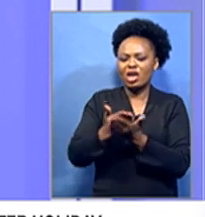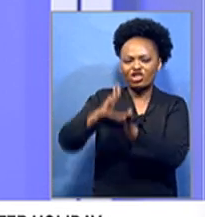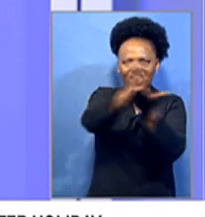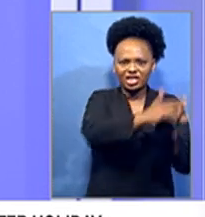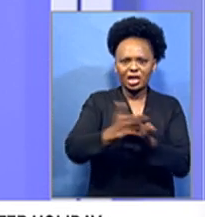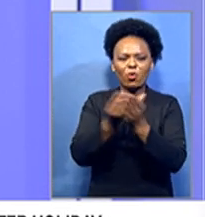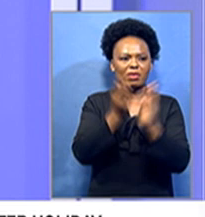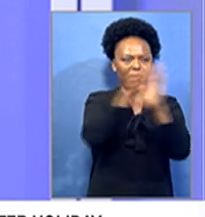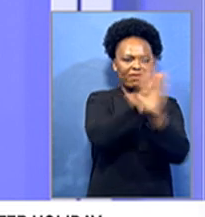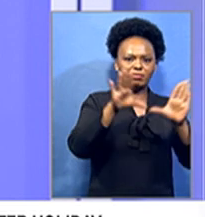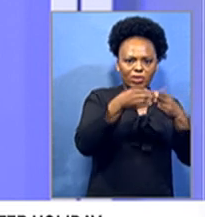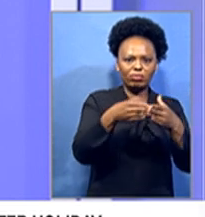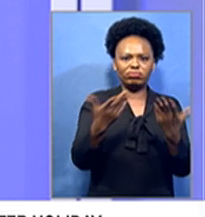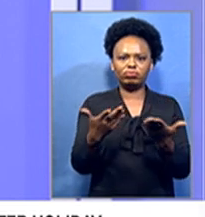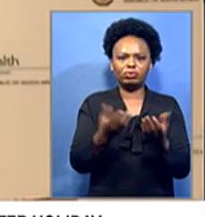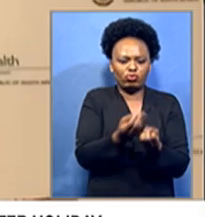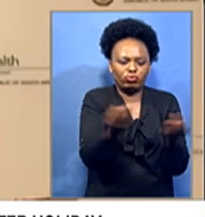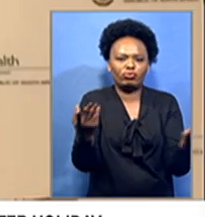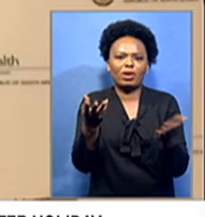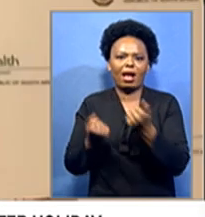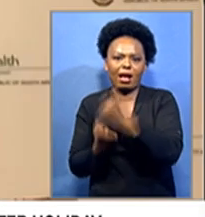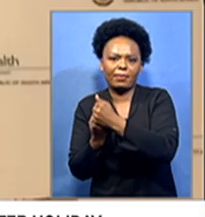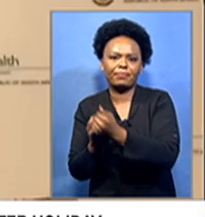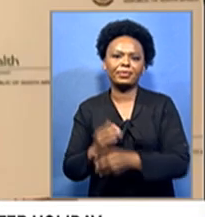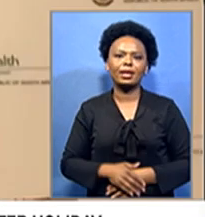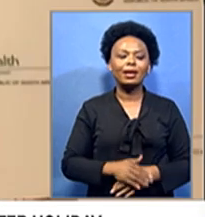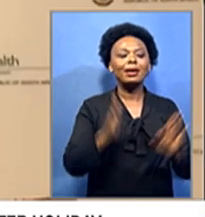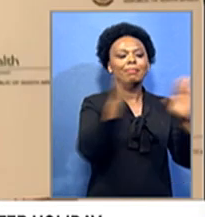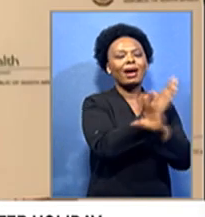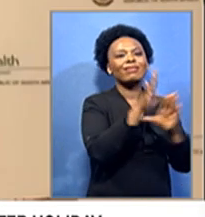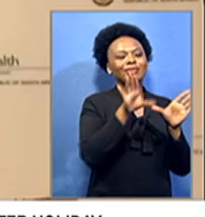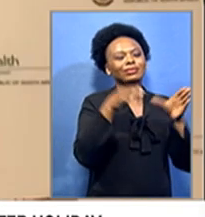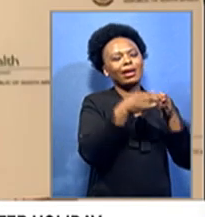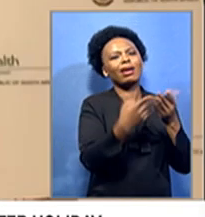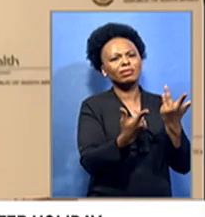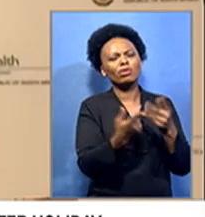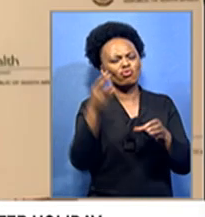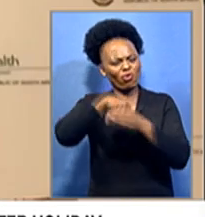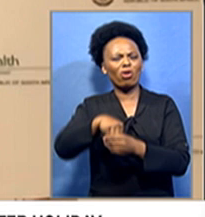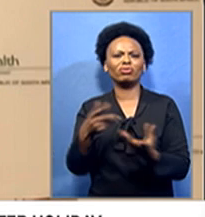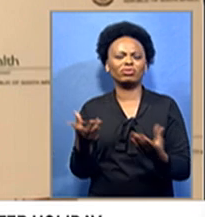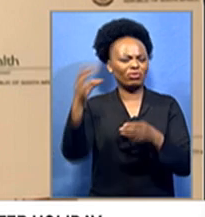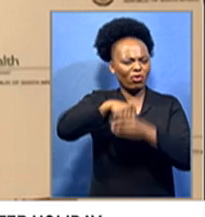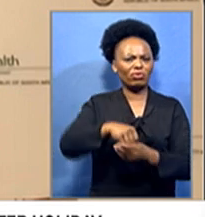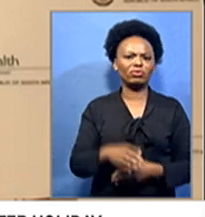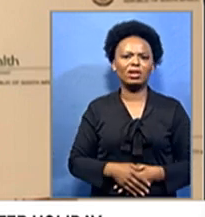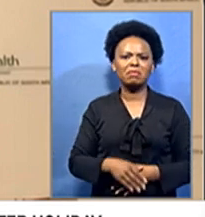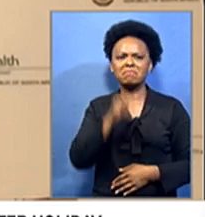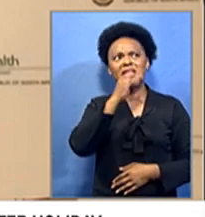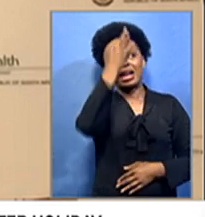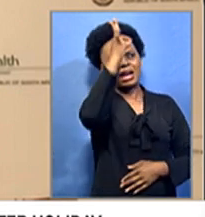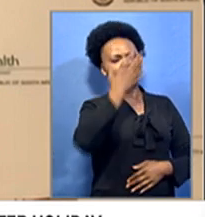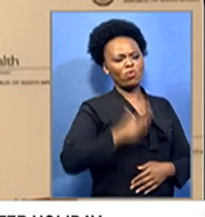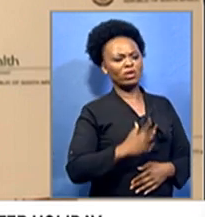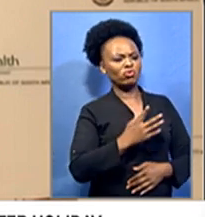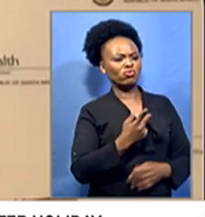can get involved? Actually, private sector is involved, and it is not true that this is government.